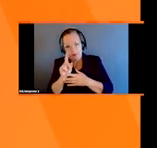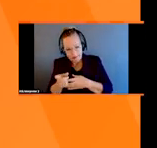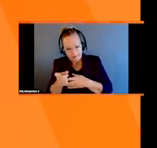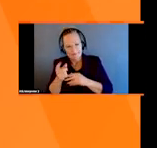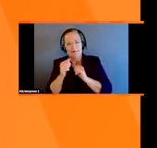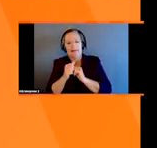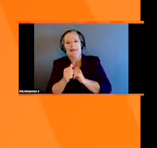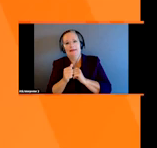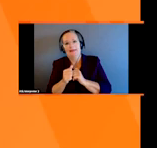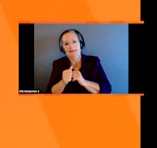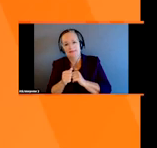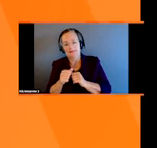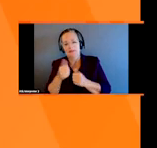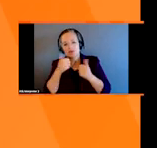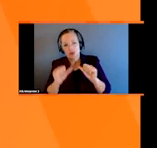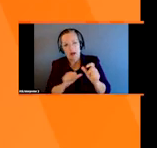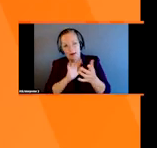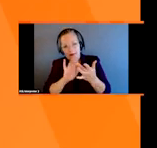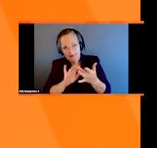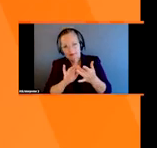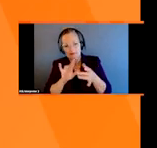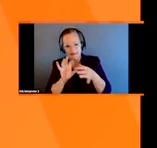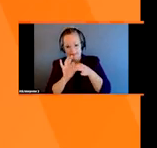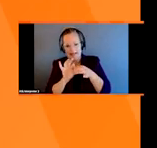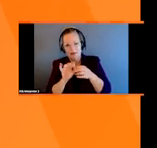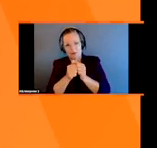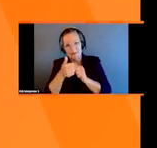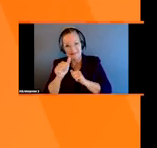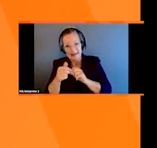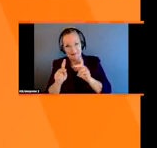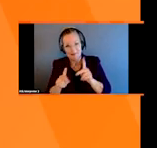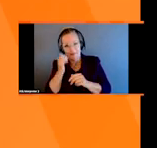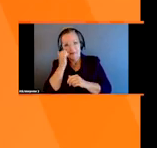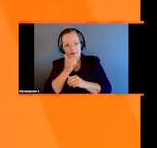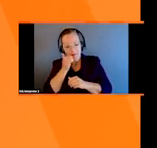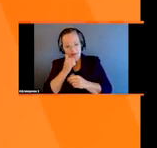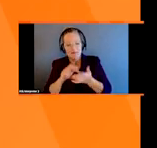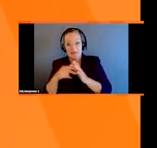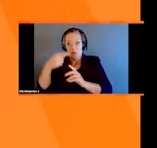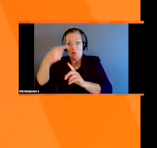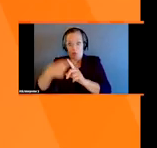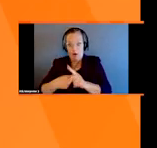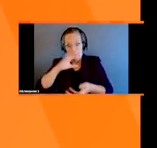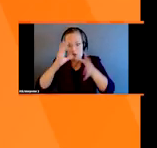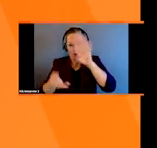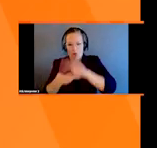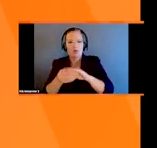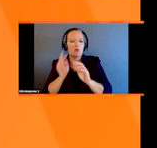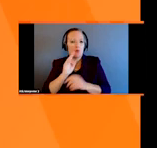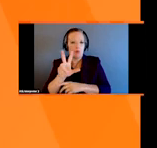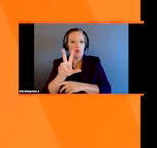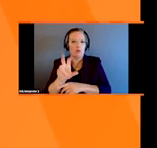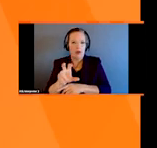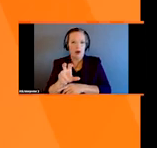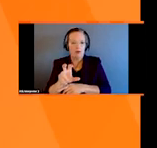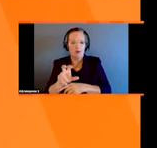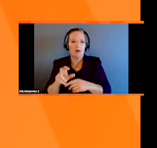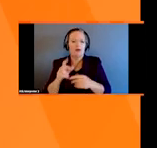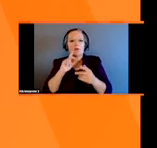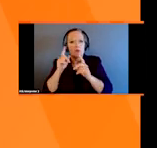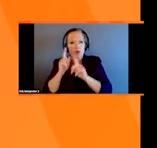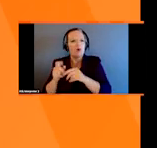3 months. You want at least 1,000 connections. So that's 300 a month at minimum. I would want at least 1,000 there to